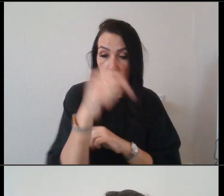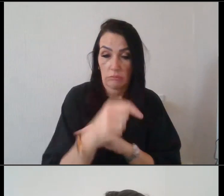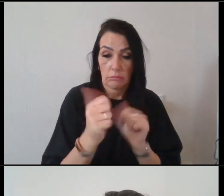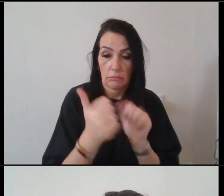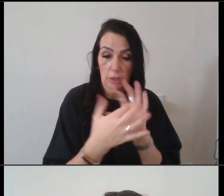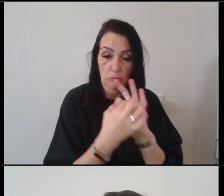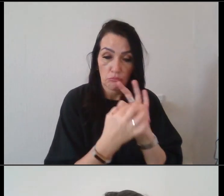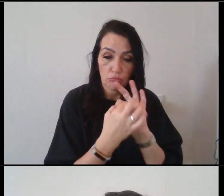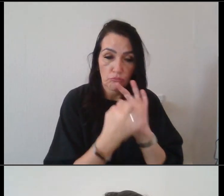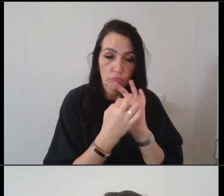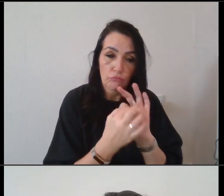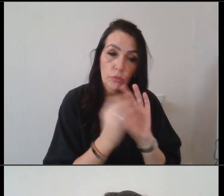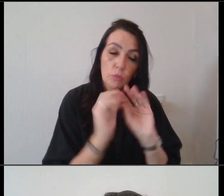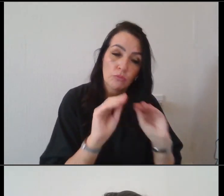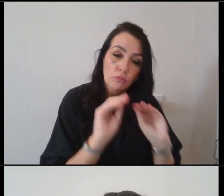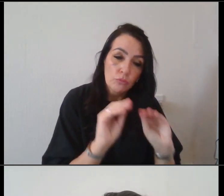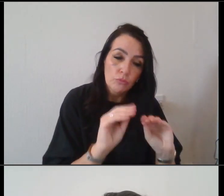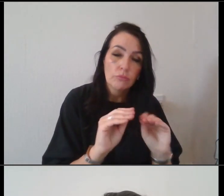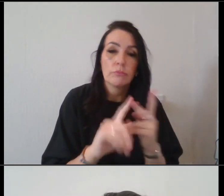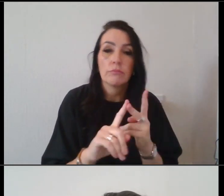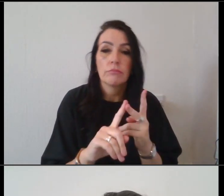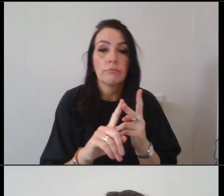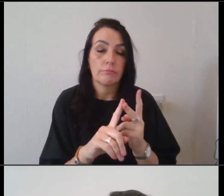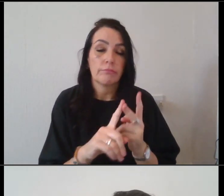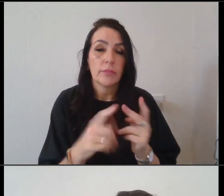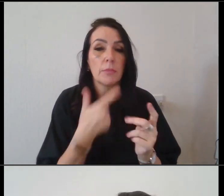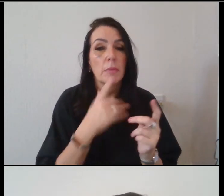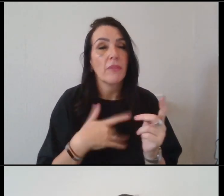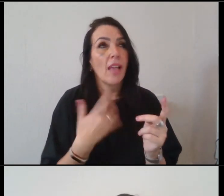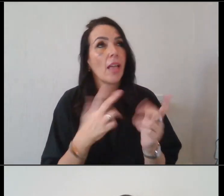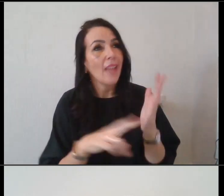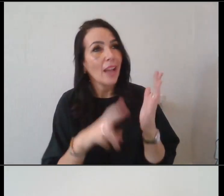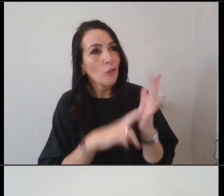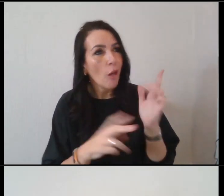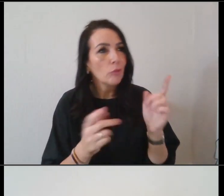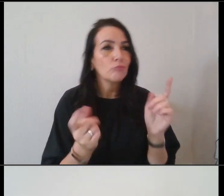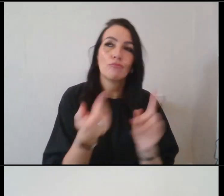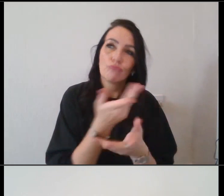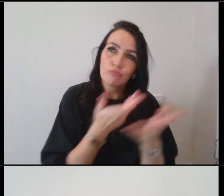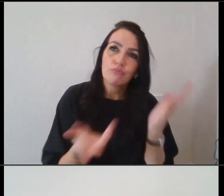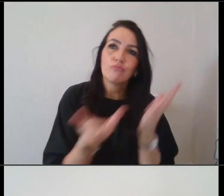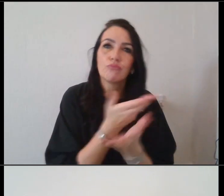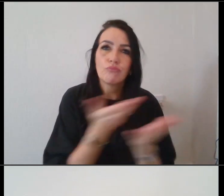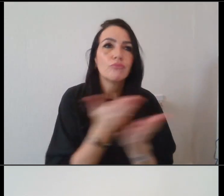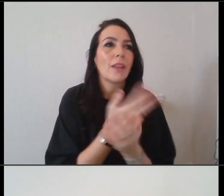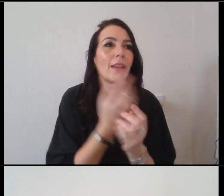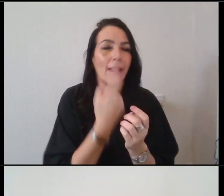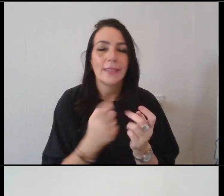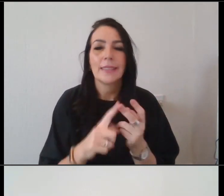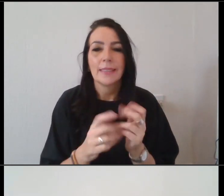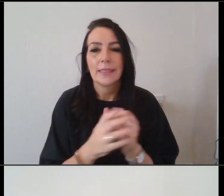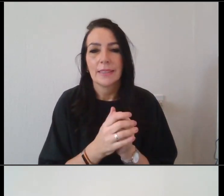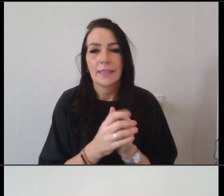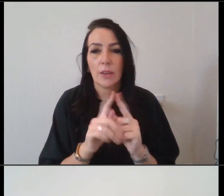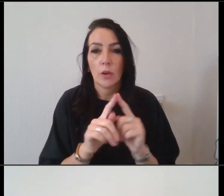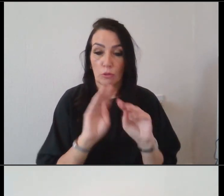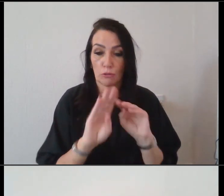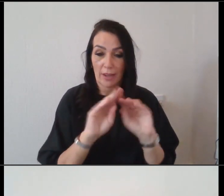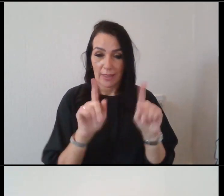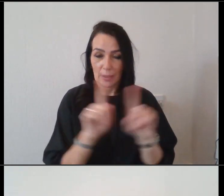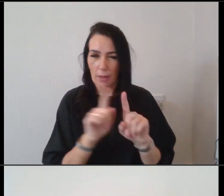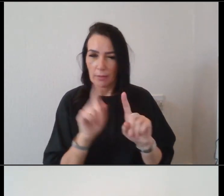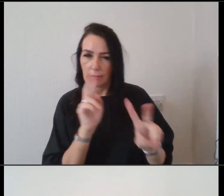engage people. It's a more natural way for people to bounce off each other. It's great for trainers to kind of easily